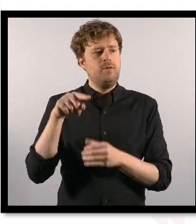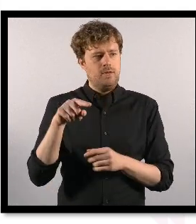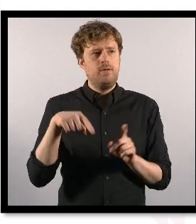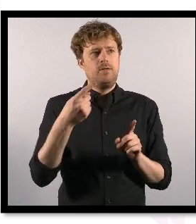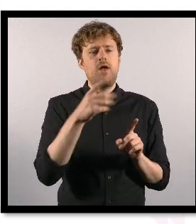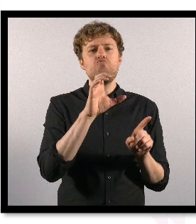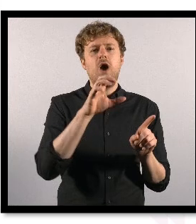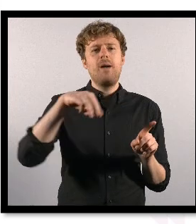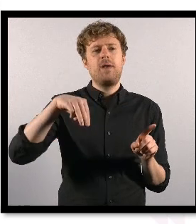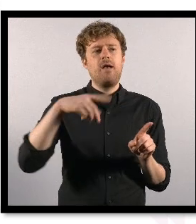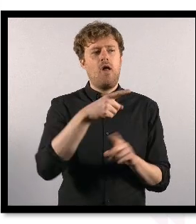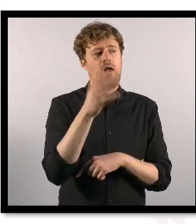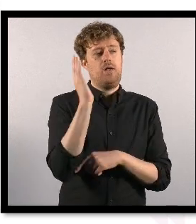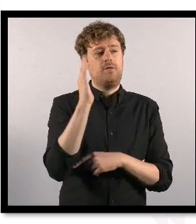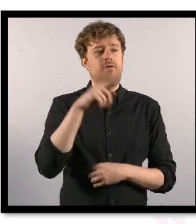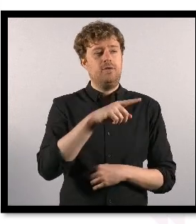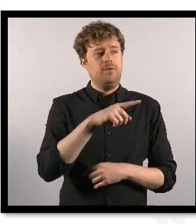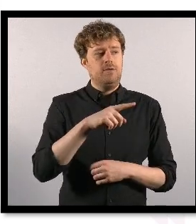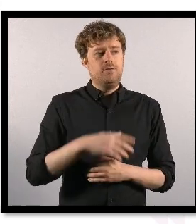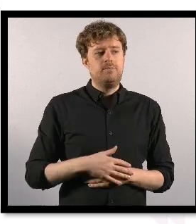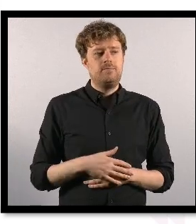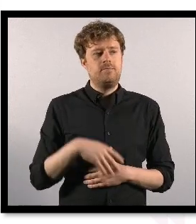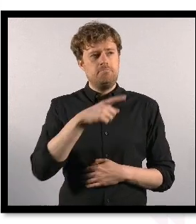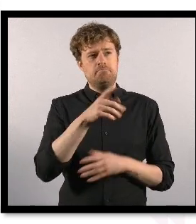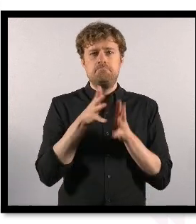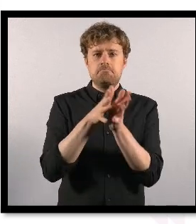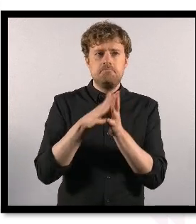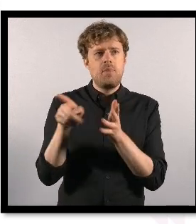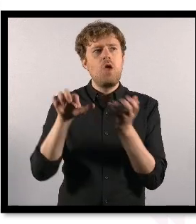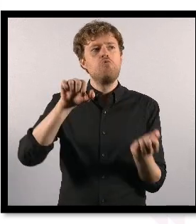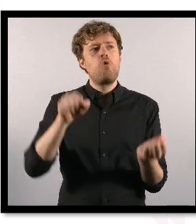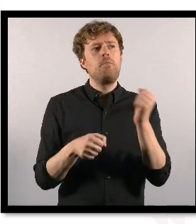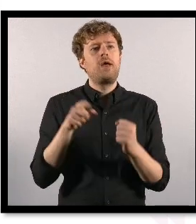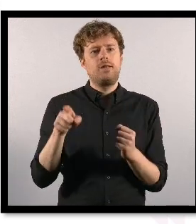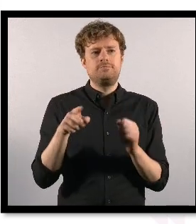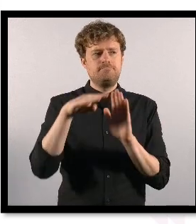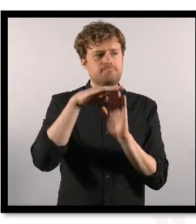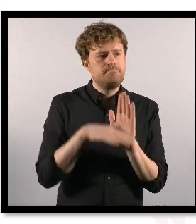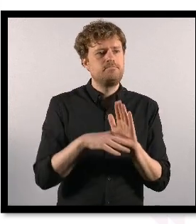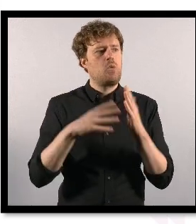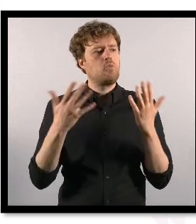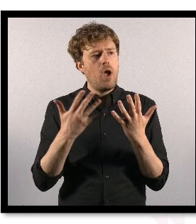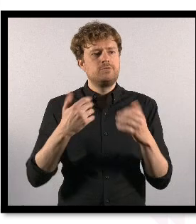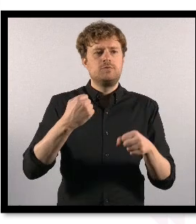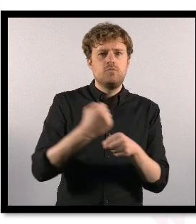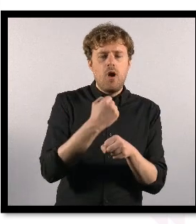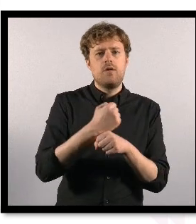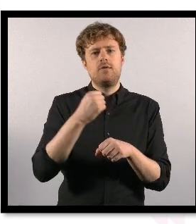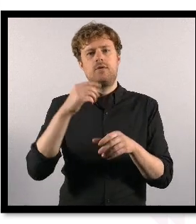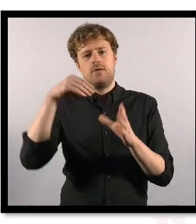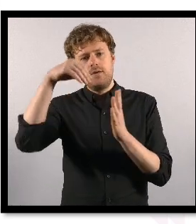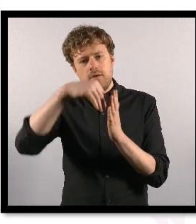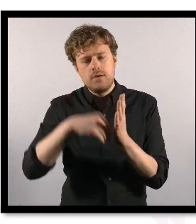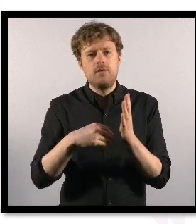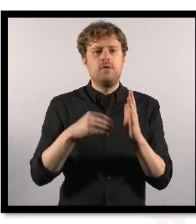giving Kubernetes and what it needed. And he talked about there was a need for a foundation. And the goal was that they wanted to move everything to